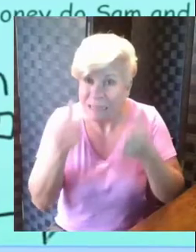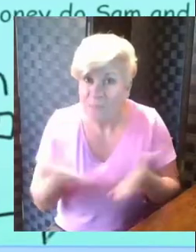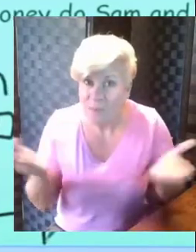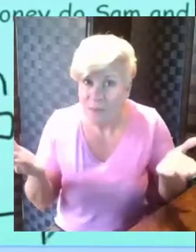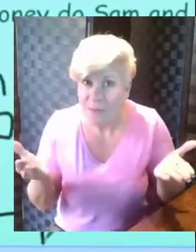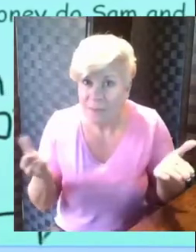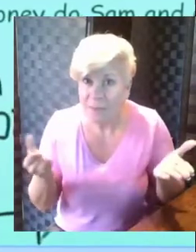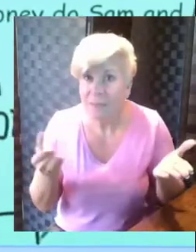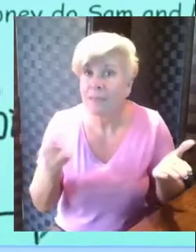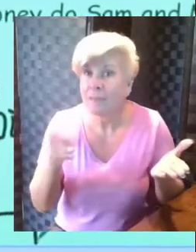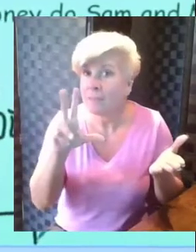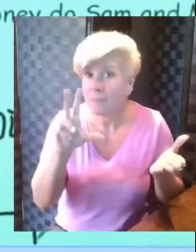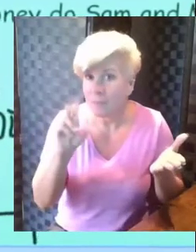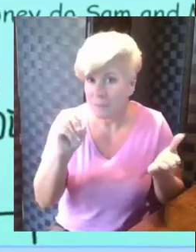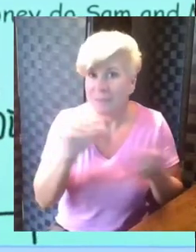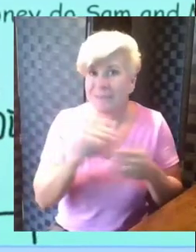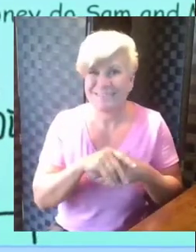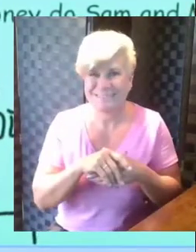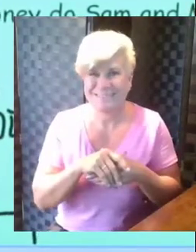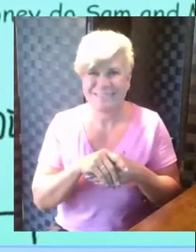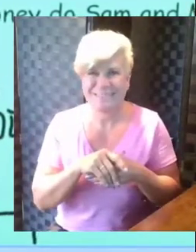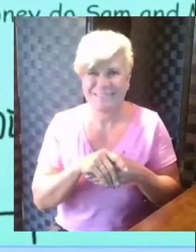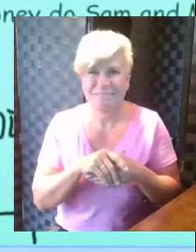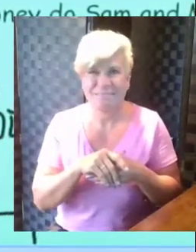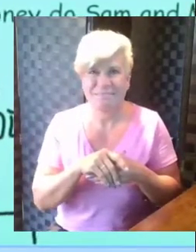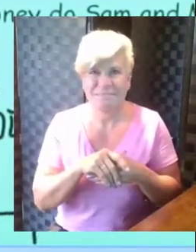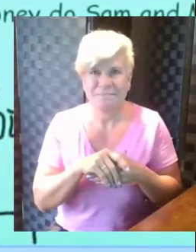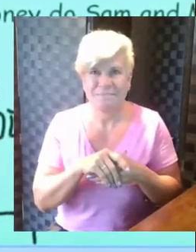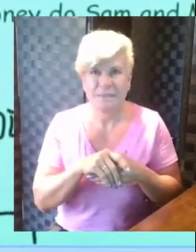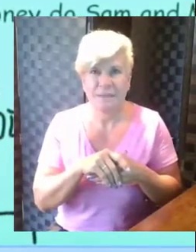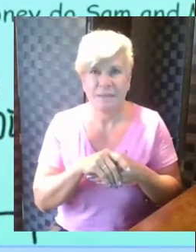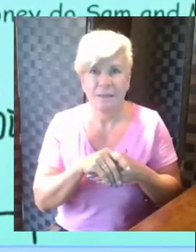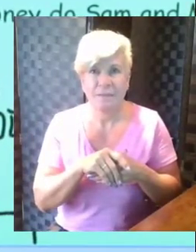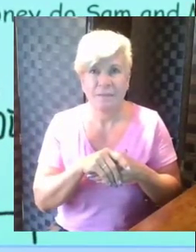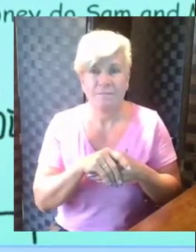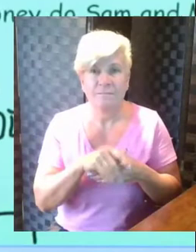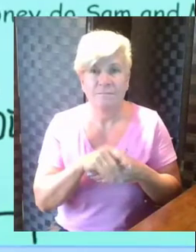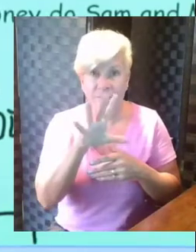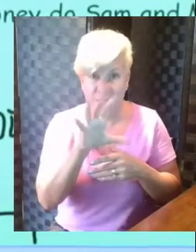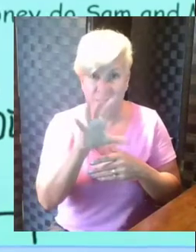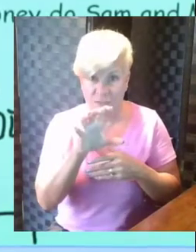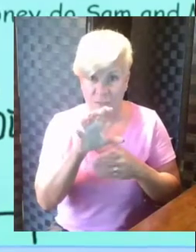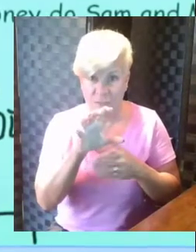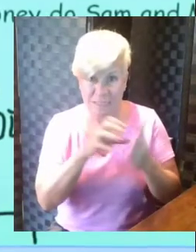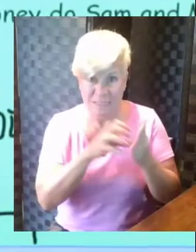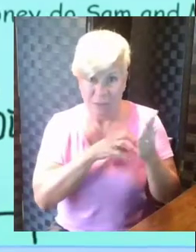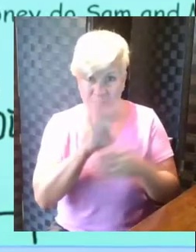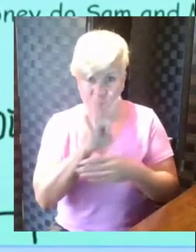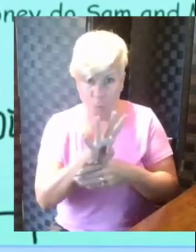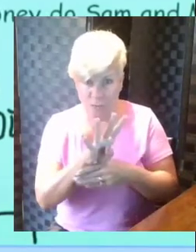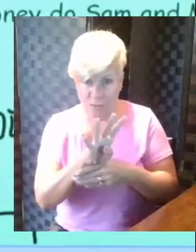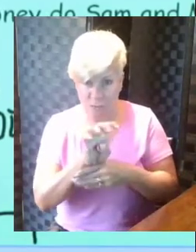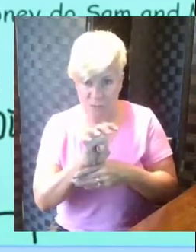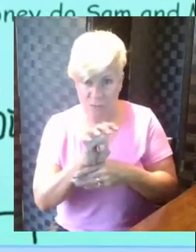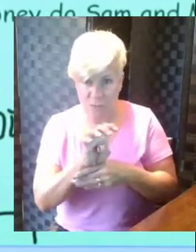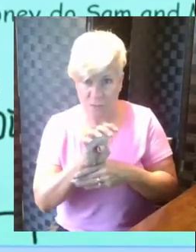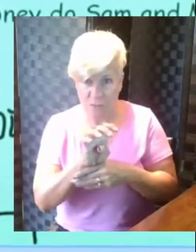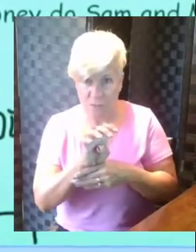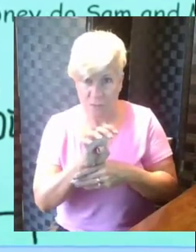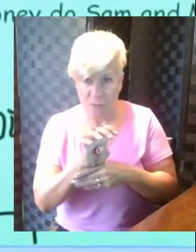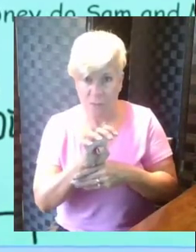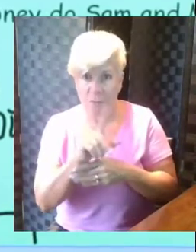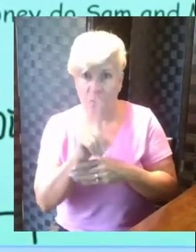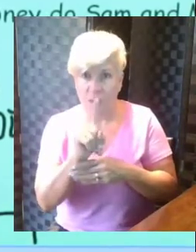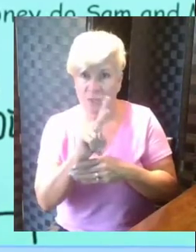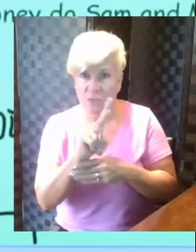with? That's right, 30. Okay, and now I've got 500, but I want to take away 400. So I'm